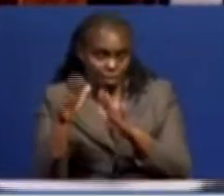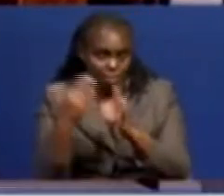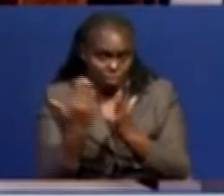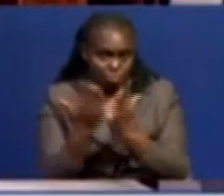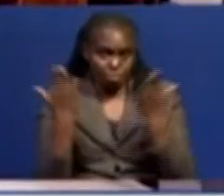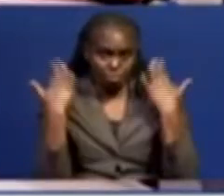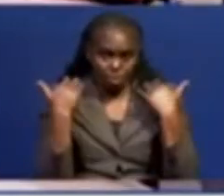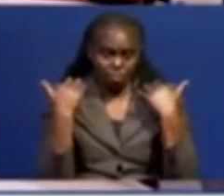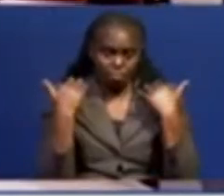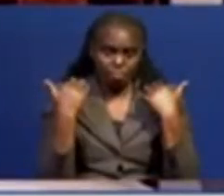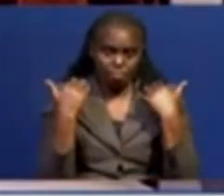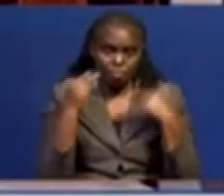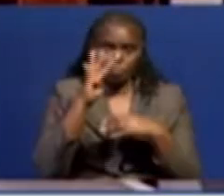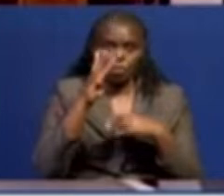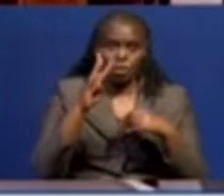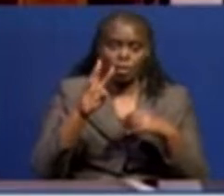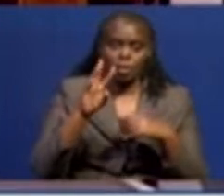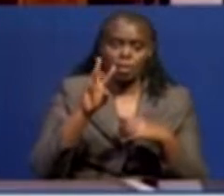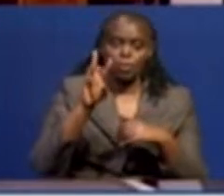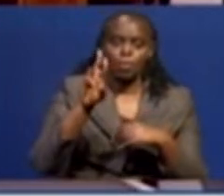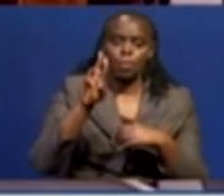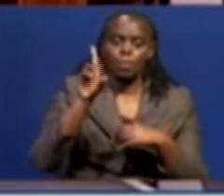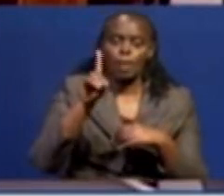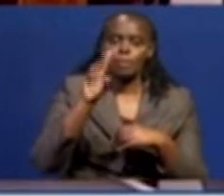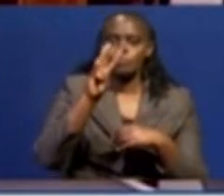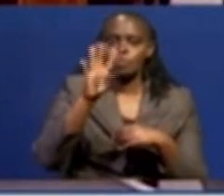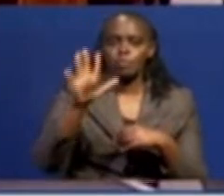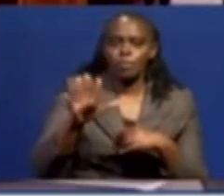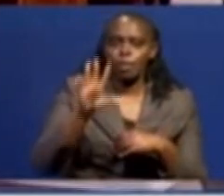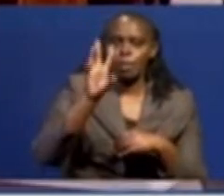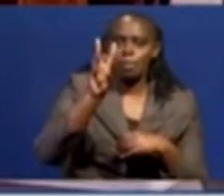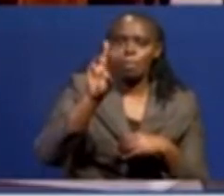1,611 members of Meru County from all the 45 wards